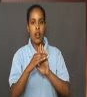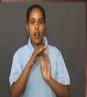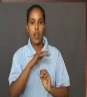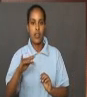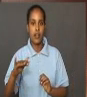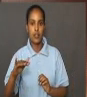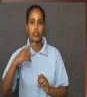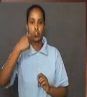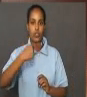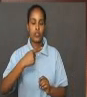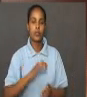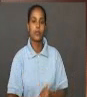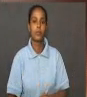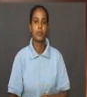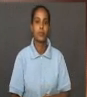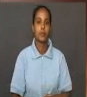letter G.